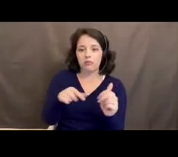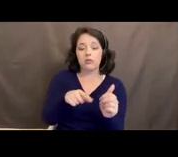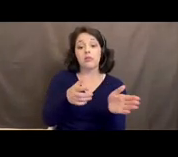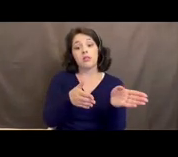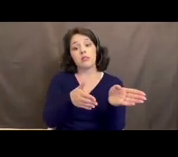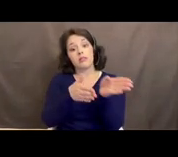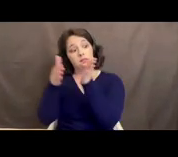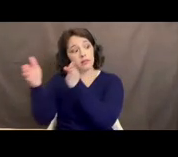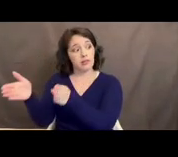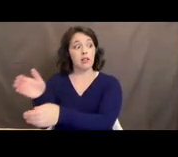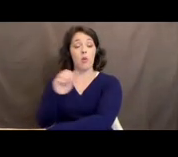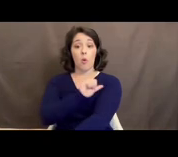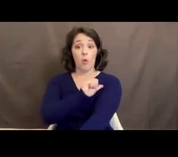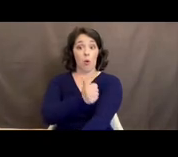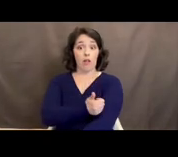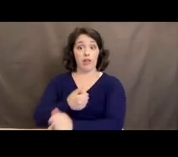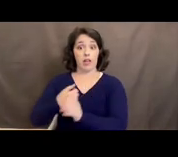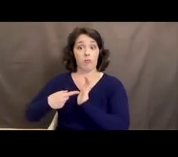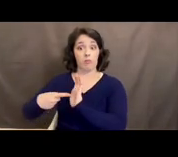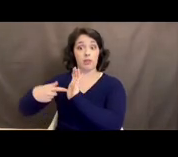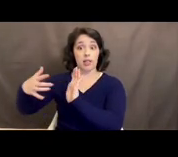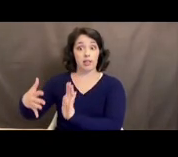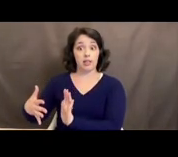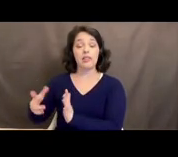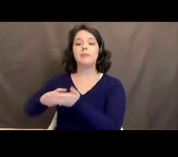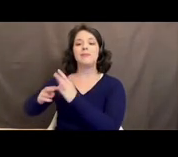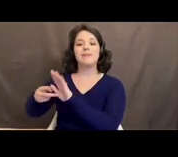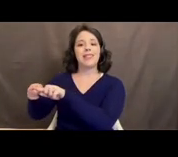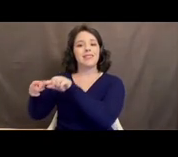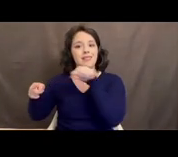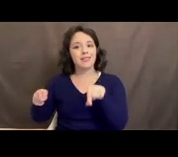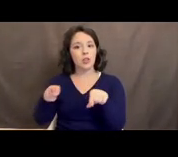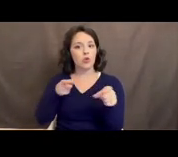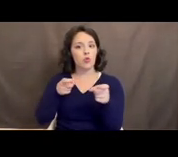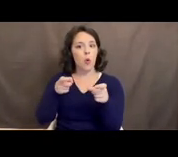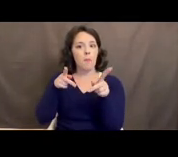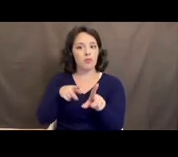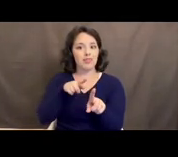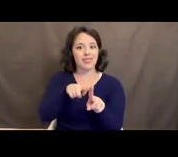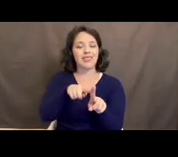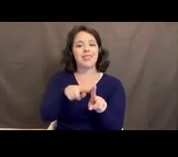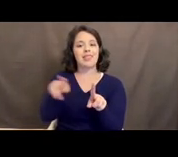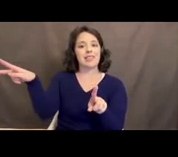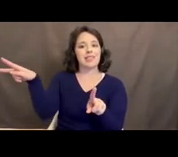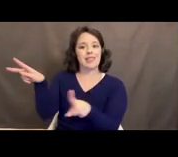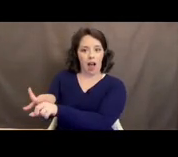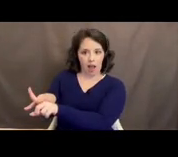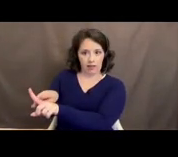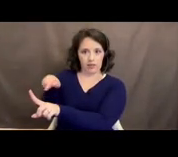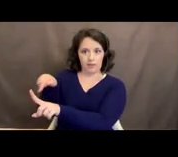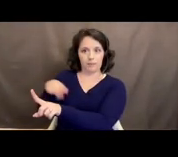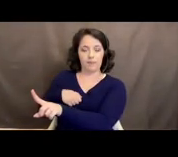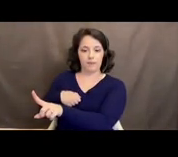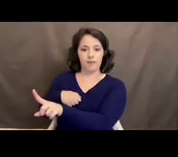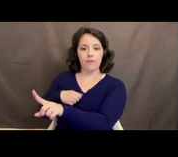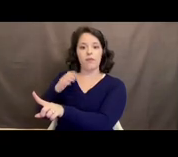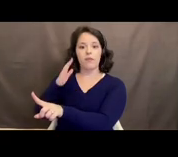these are people that are really assigned by the control person who will actually open, manage, and view the ABLE